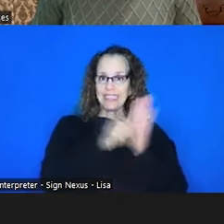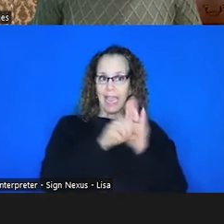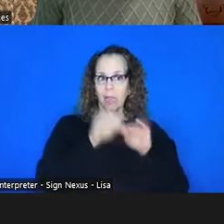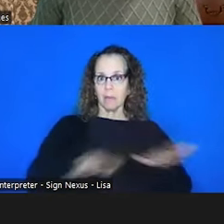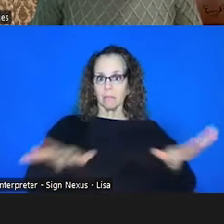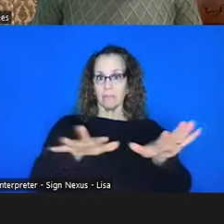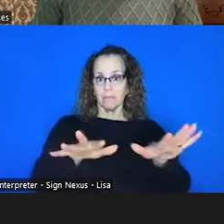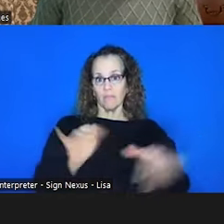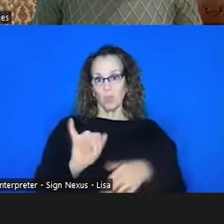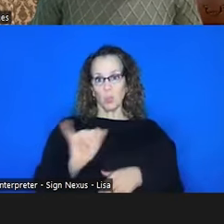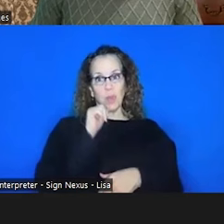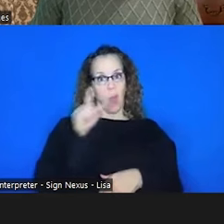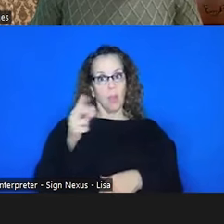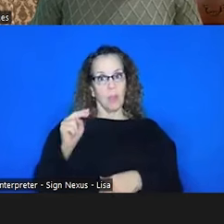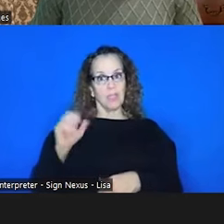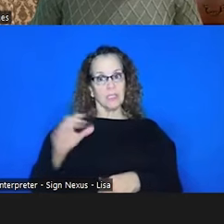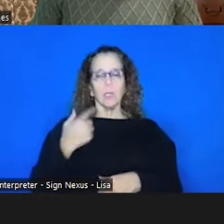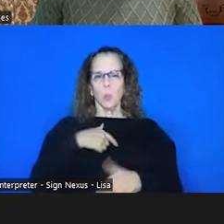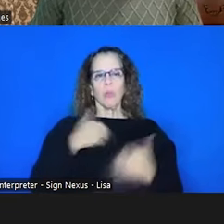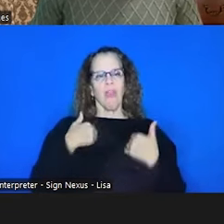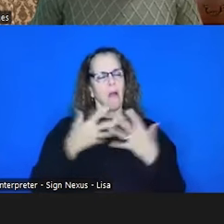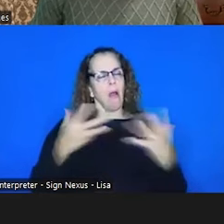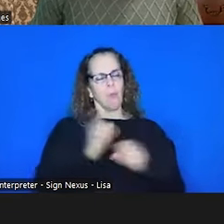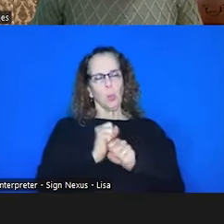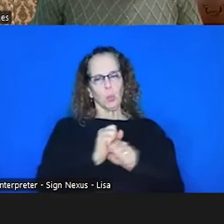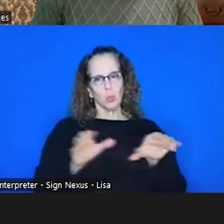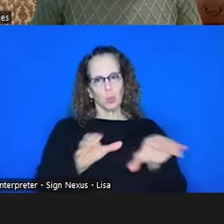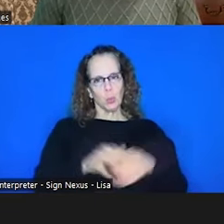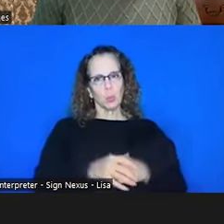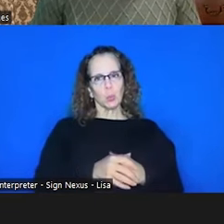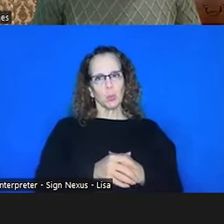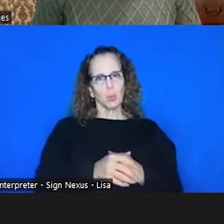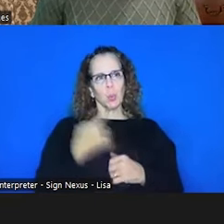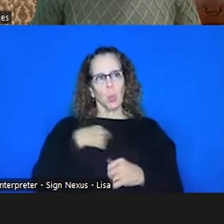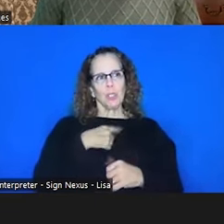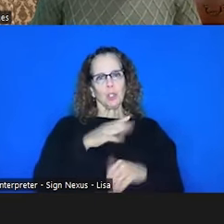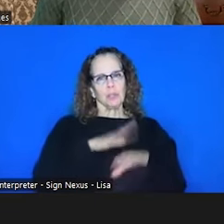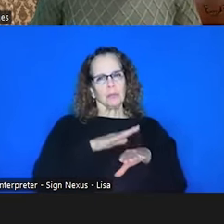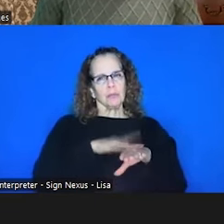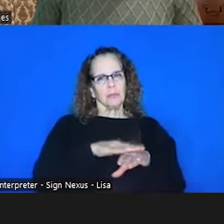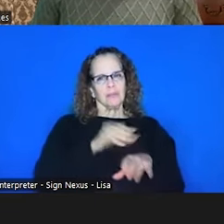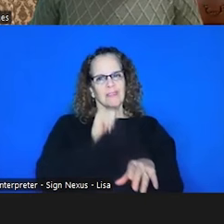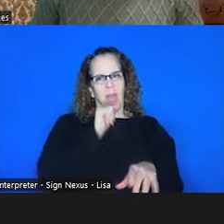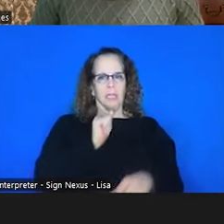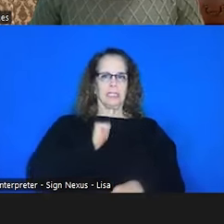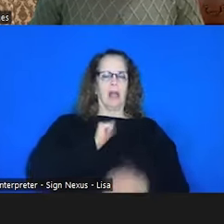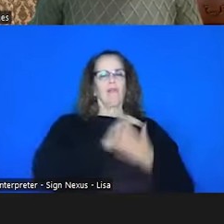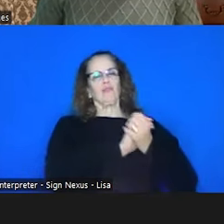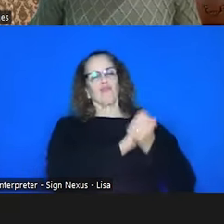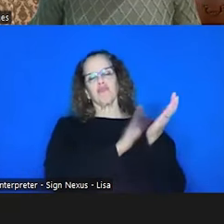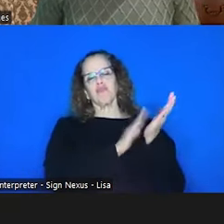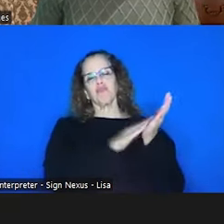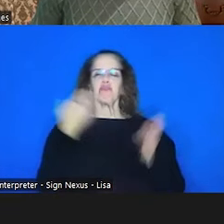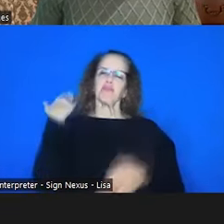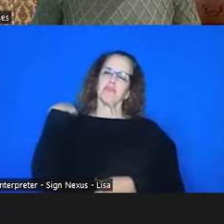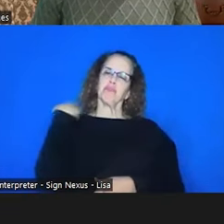do and we shouldn't be too self-congratulatory that because there's an active harm,